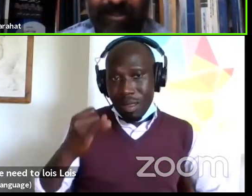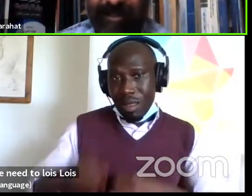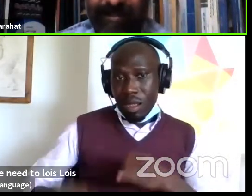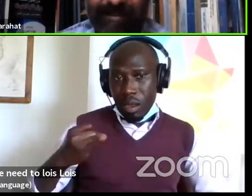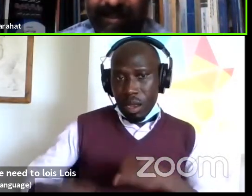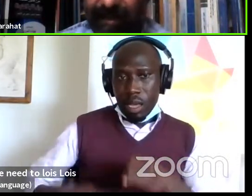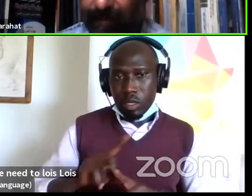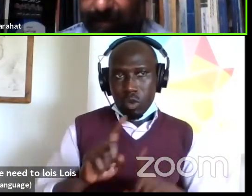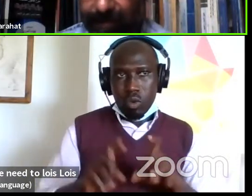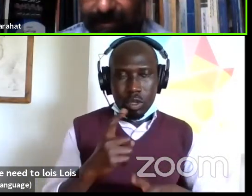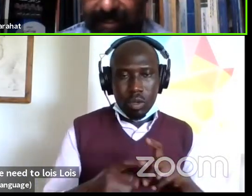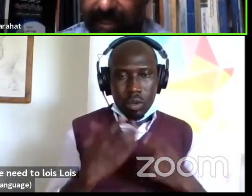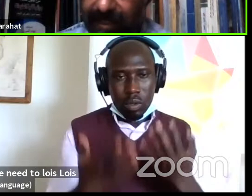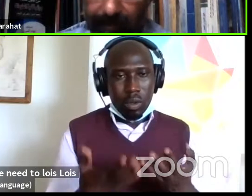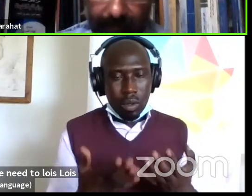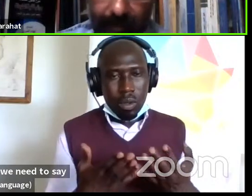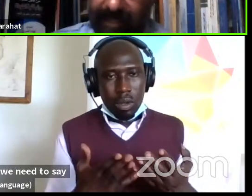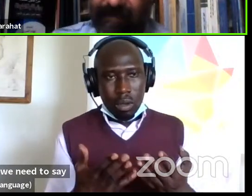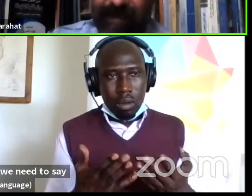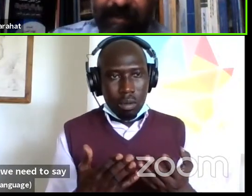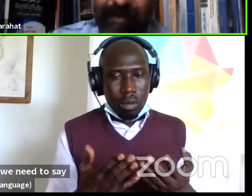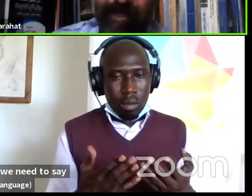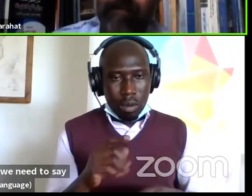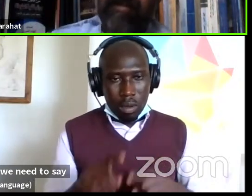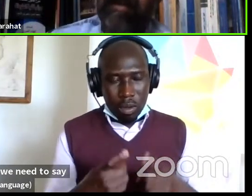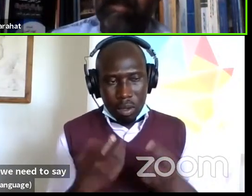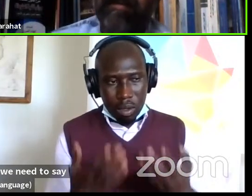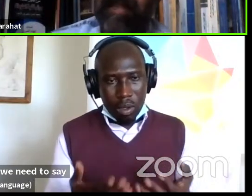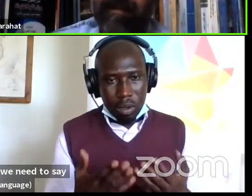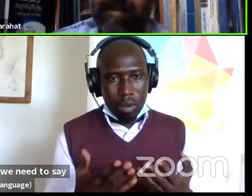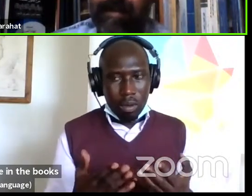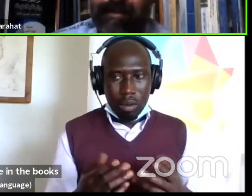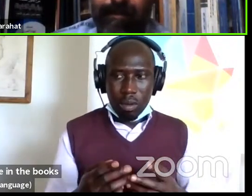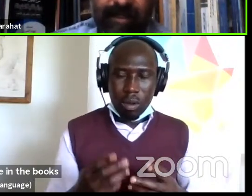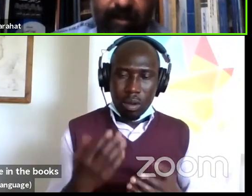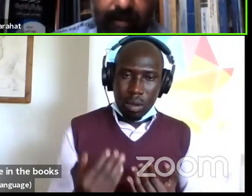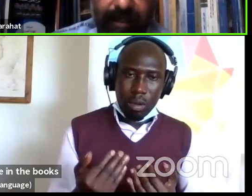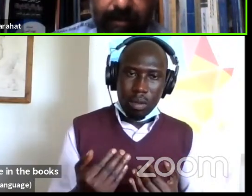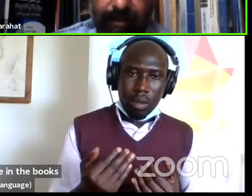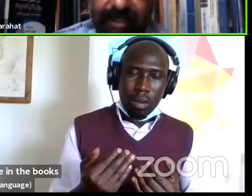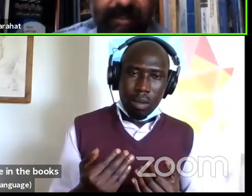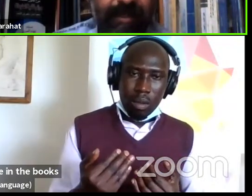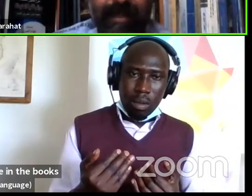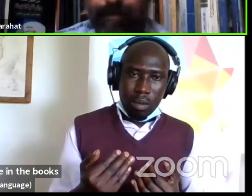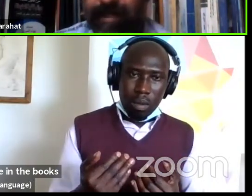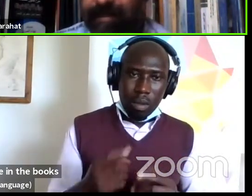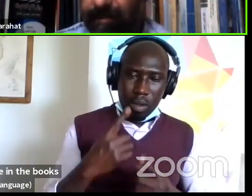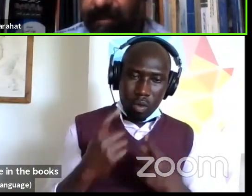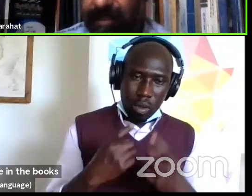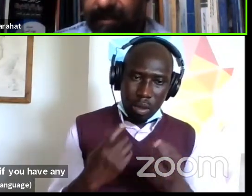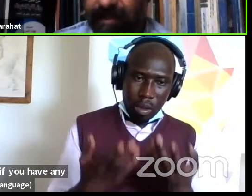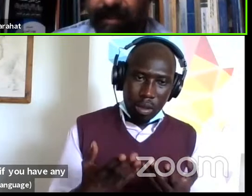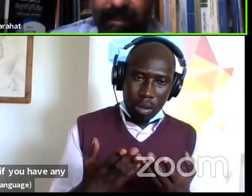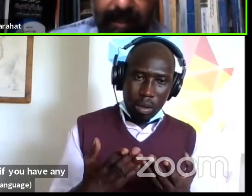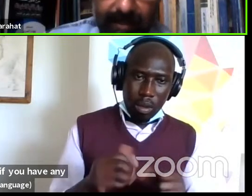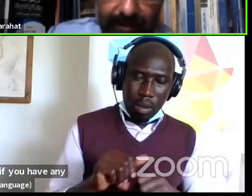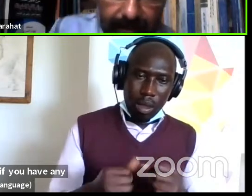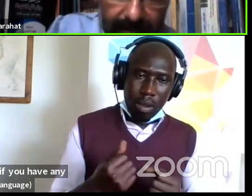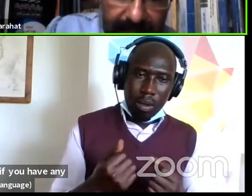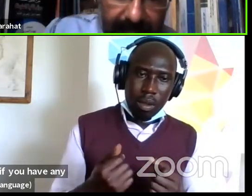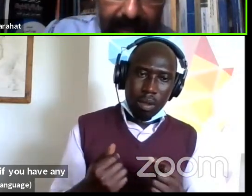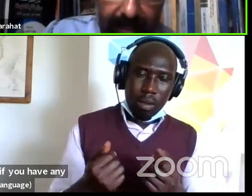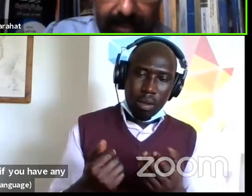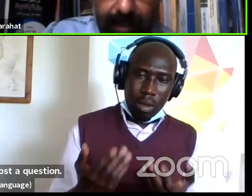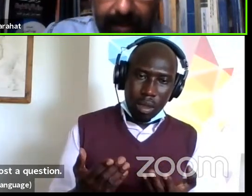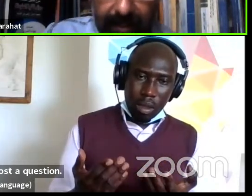Last question, because of course, if any one of the participants have any comments or question, he can pass the question